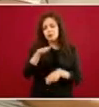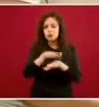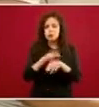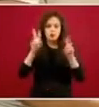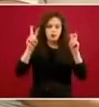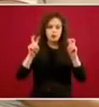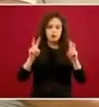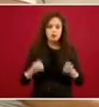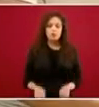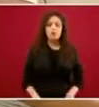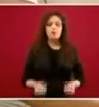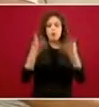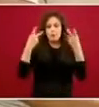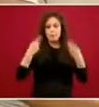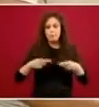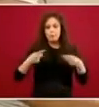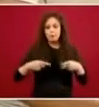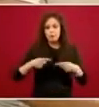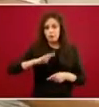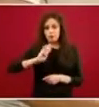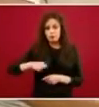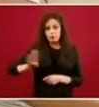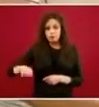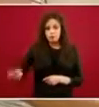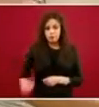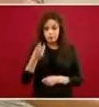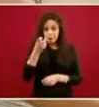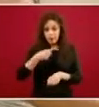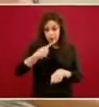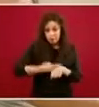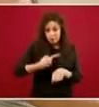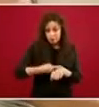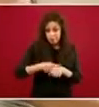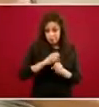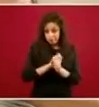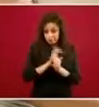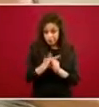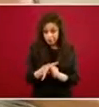And Dr. Gatel, I would like to ask you,